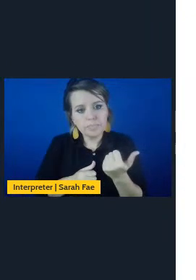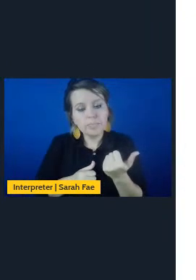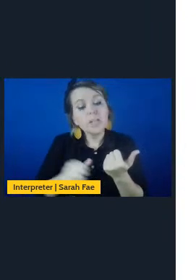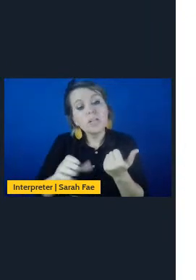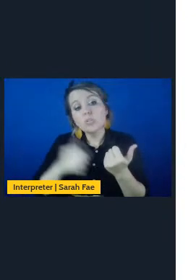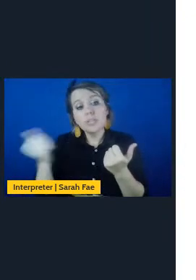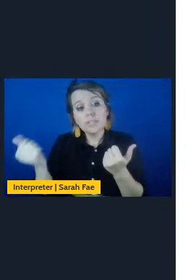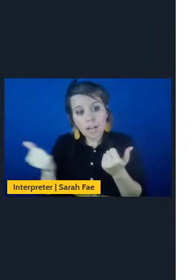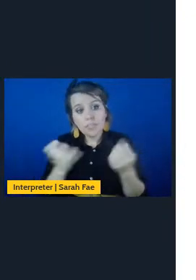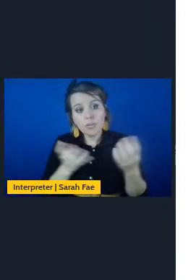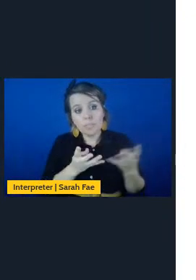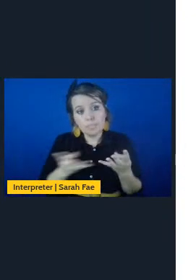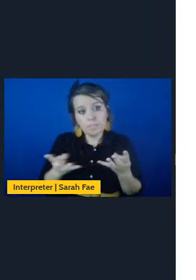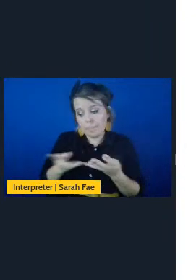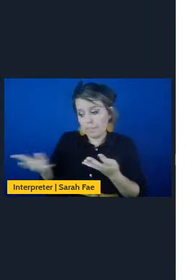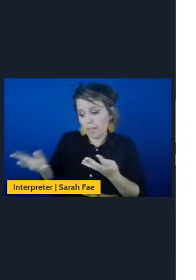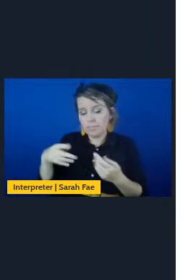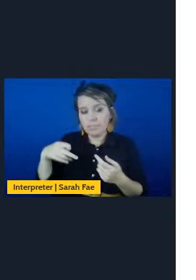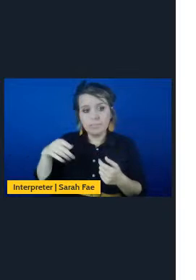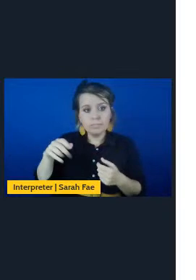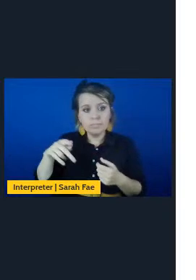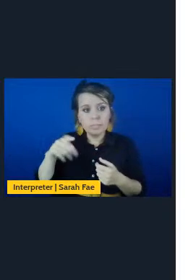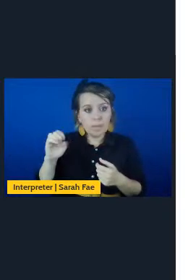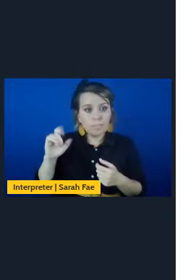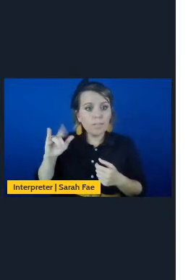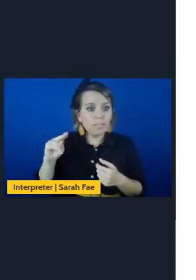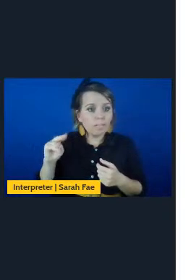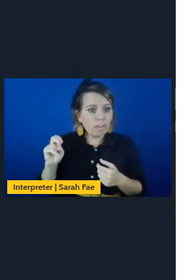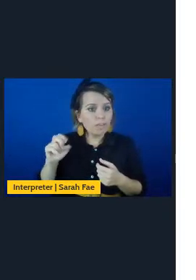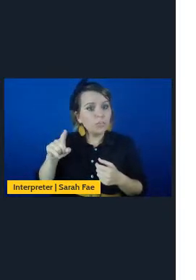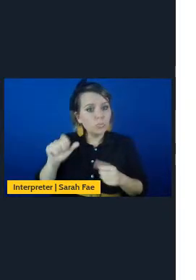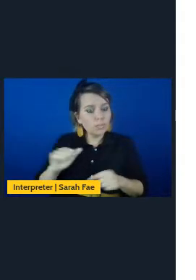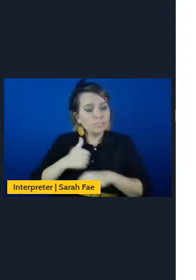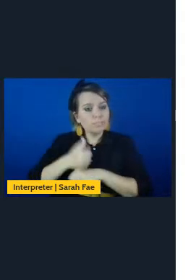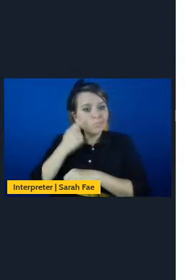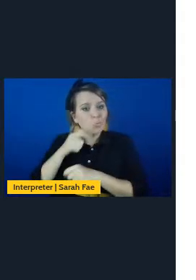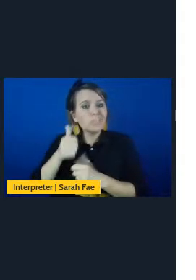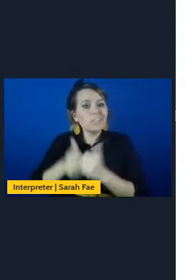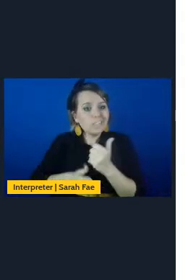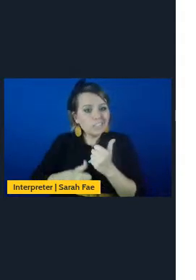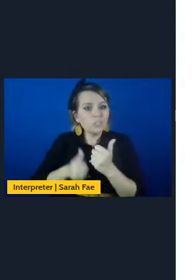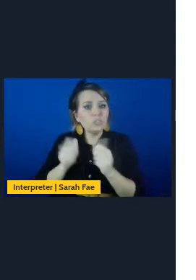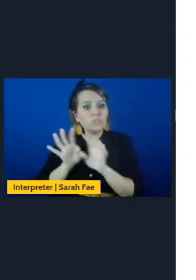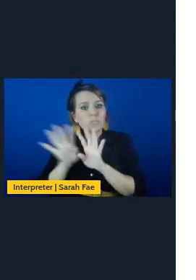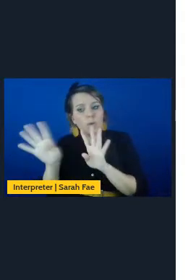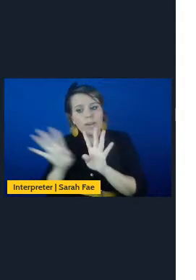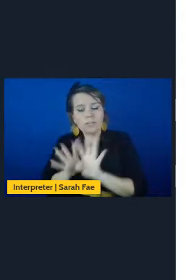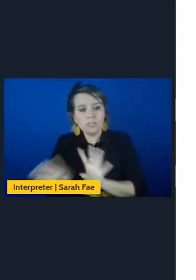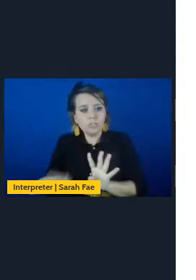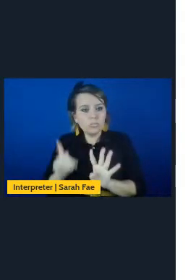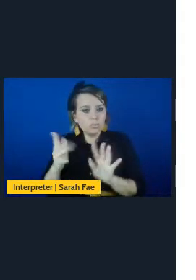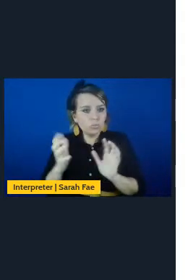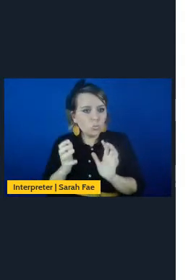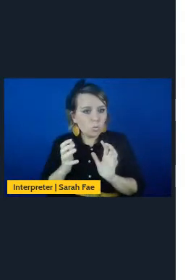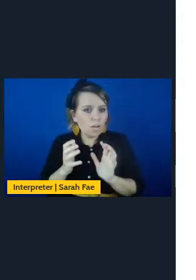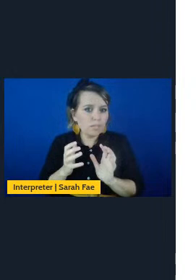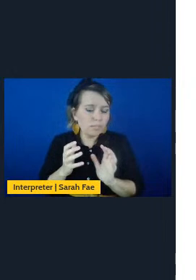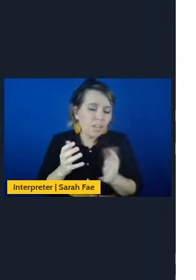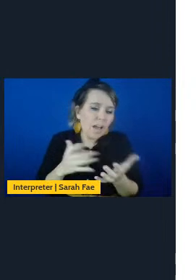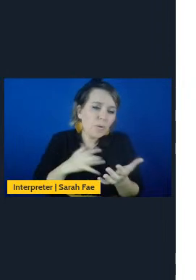created for each new branch that you want to deploy. Although this isn't really a solution that I